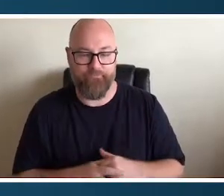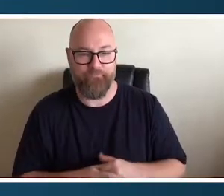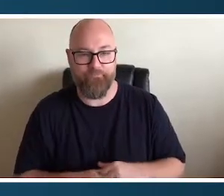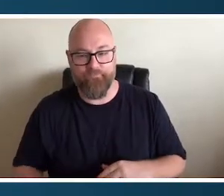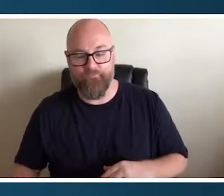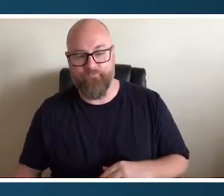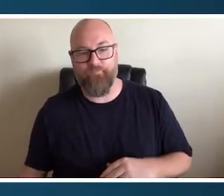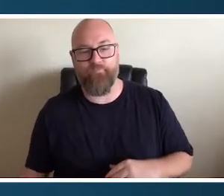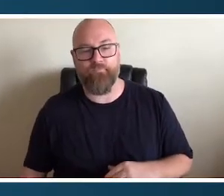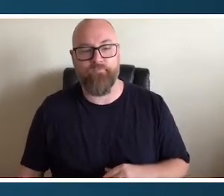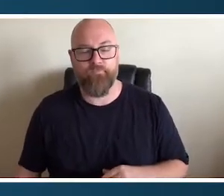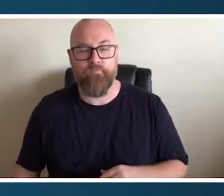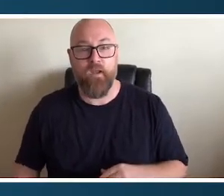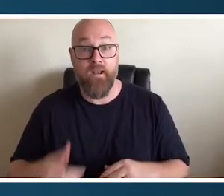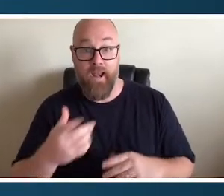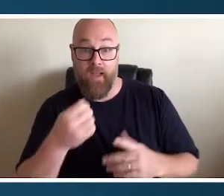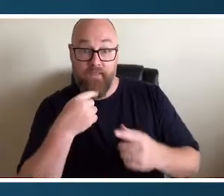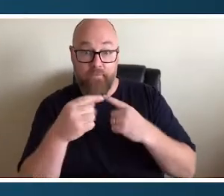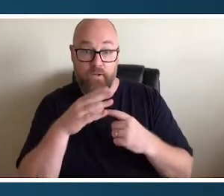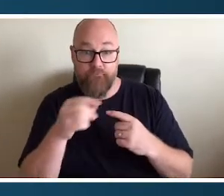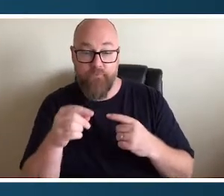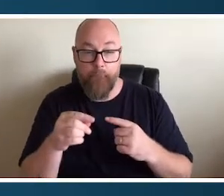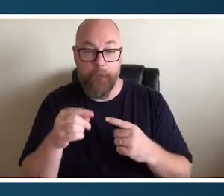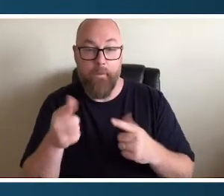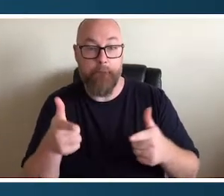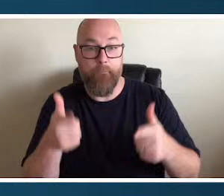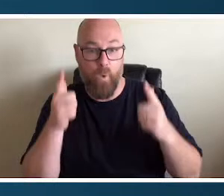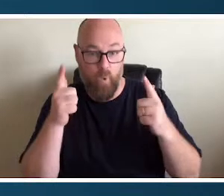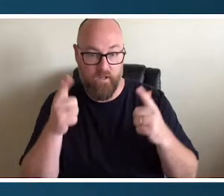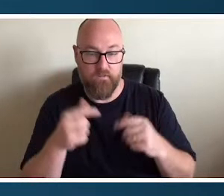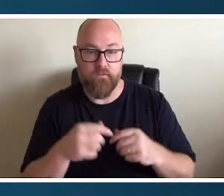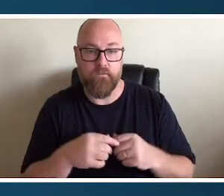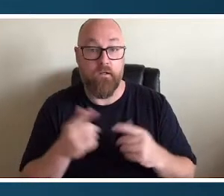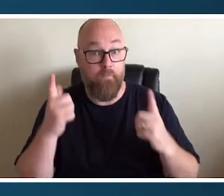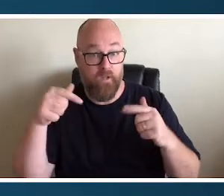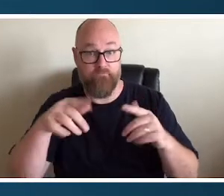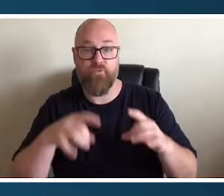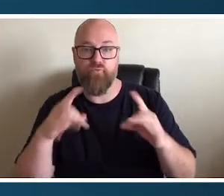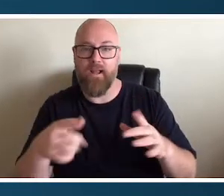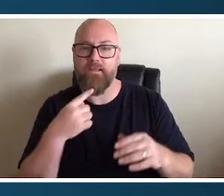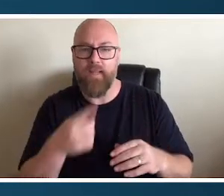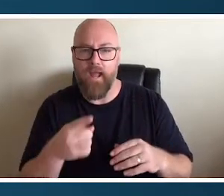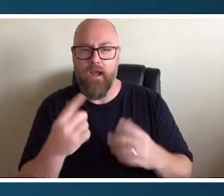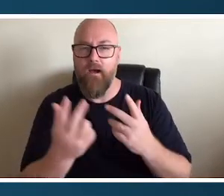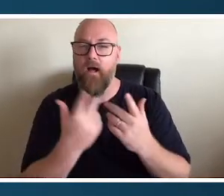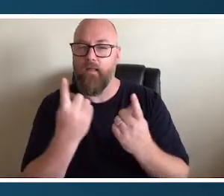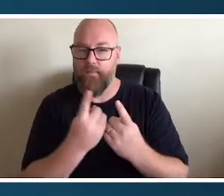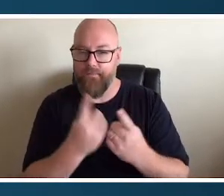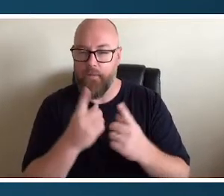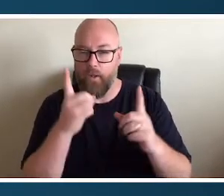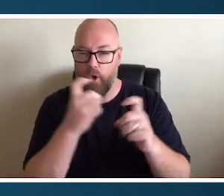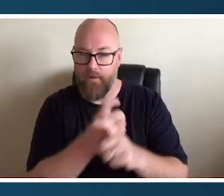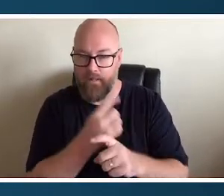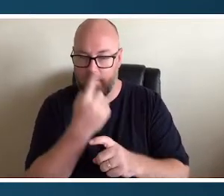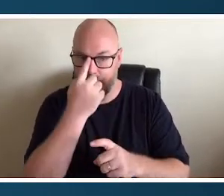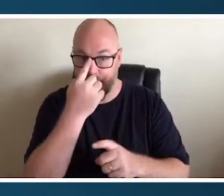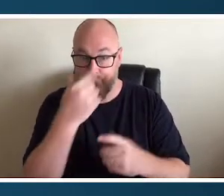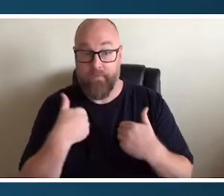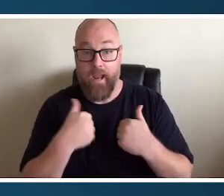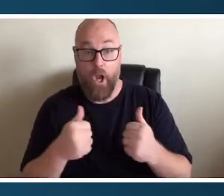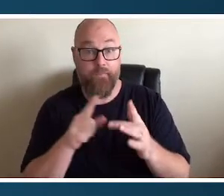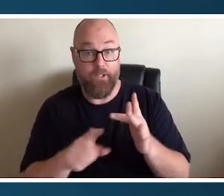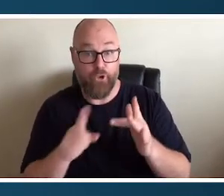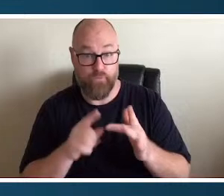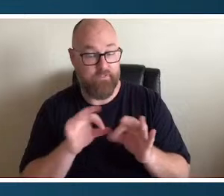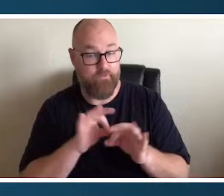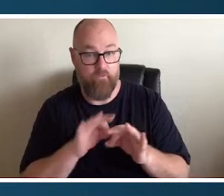employers as well, for example. An employer in Australia said, another thing that complicated the matter is that health insurance does not cover anyone